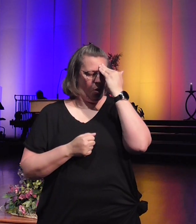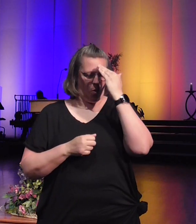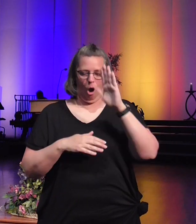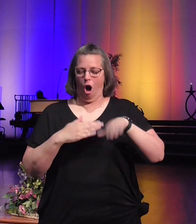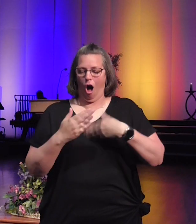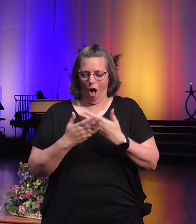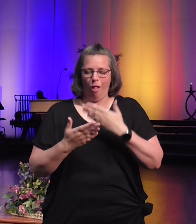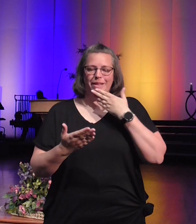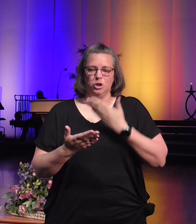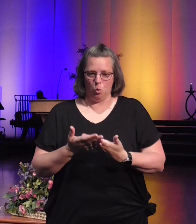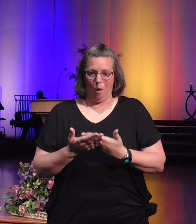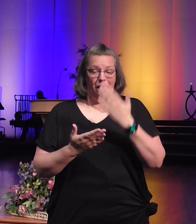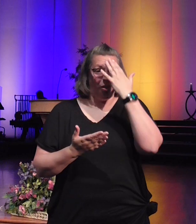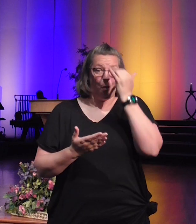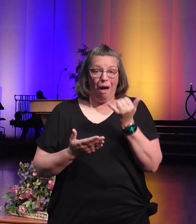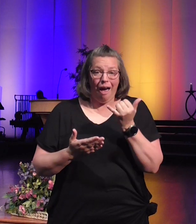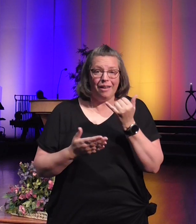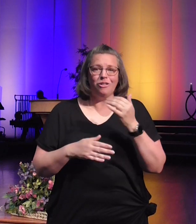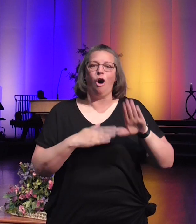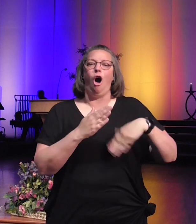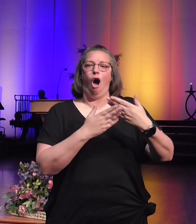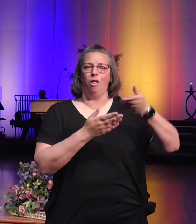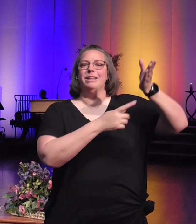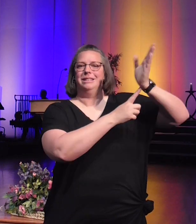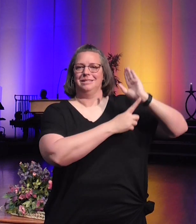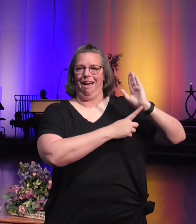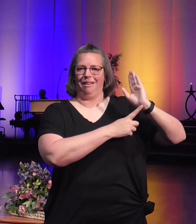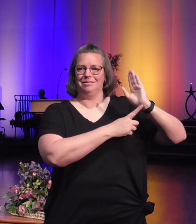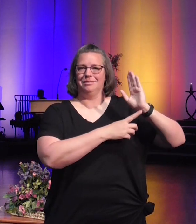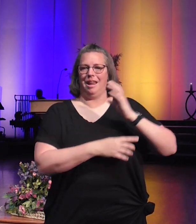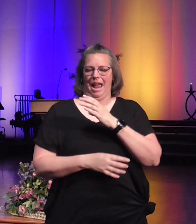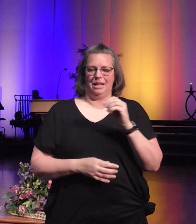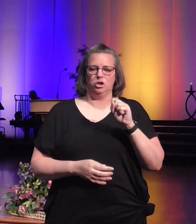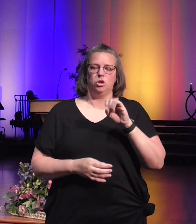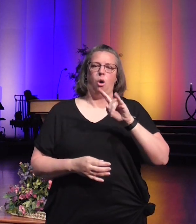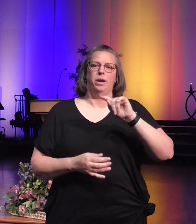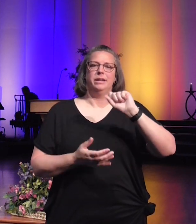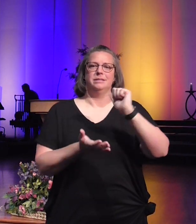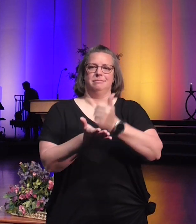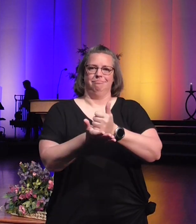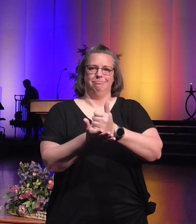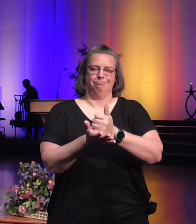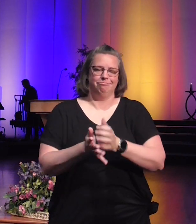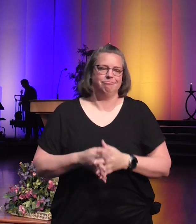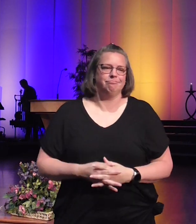well because all is God, and so it is.